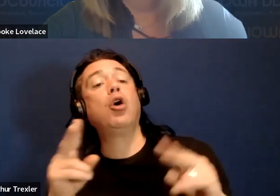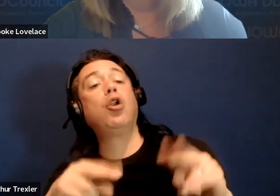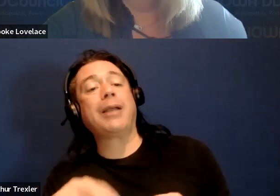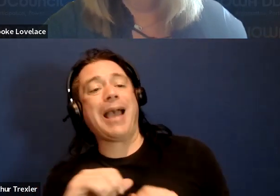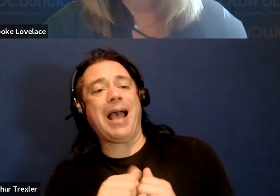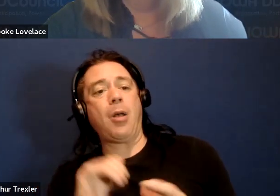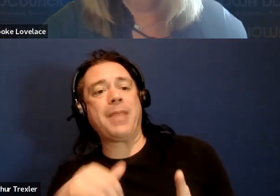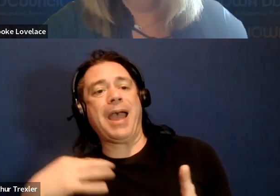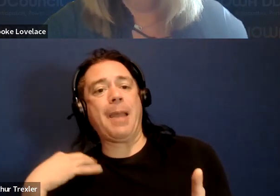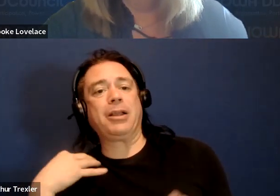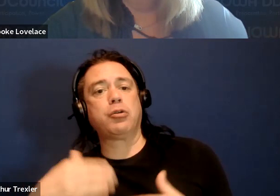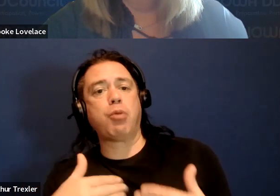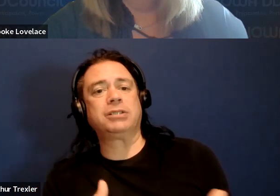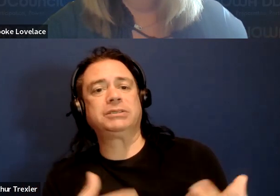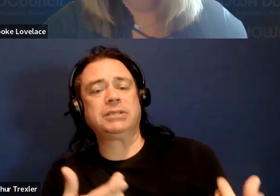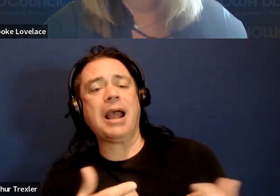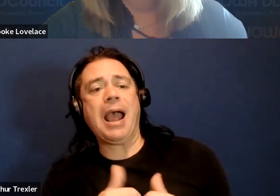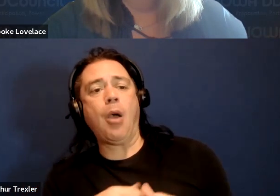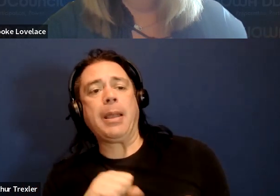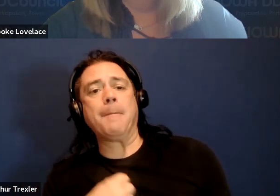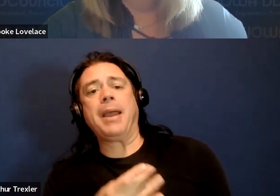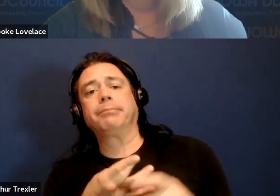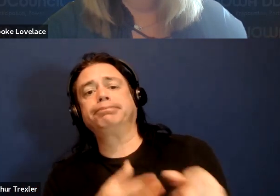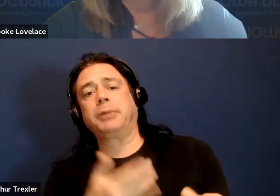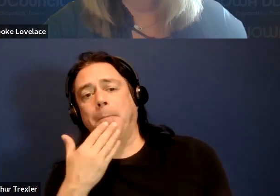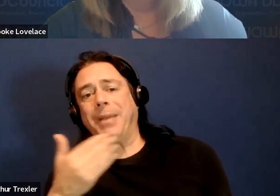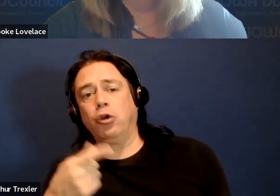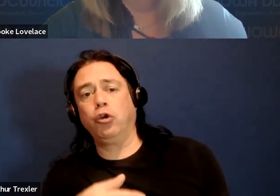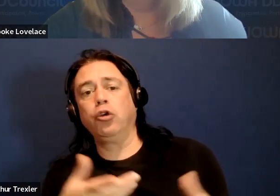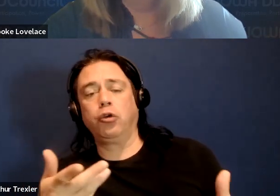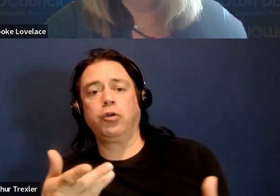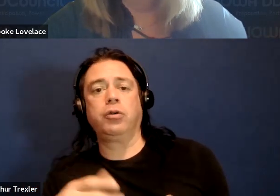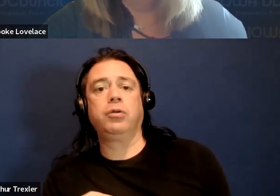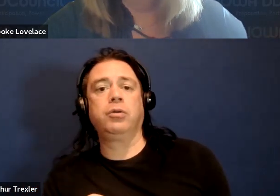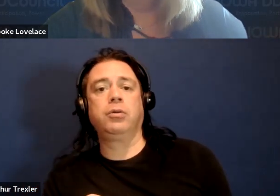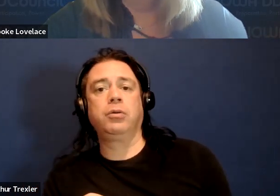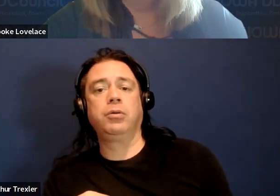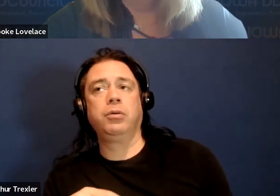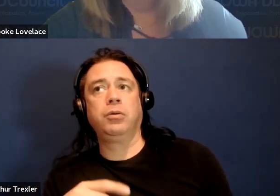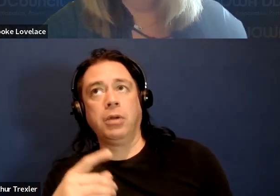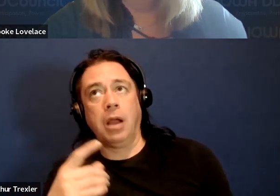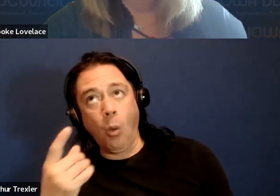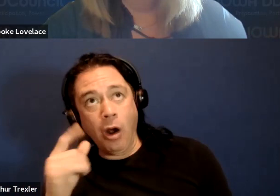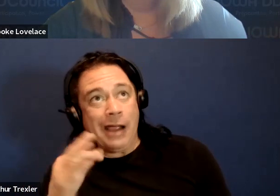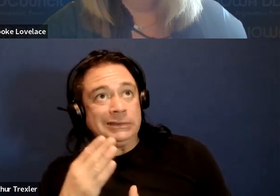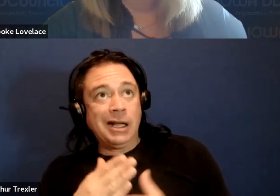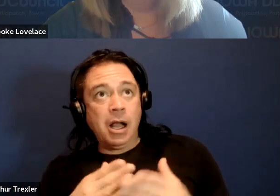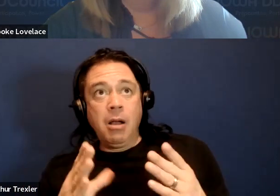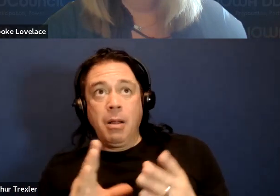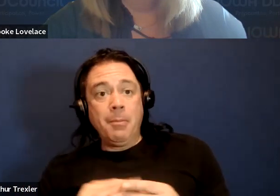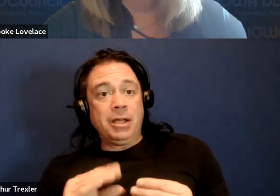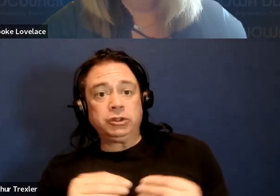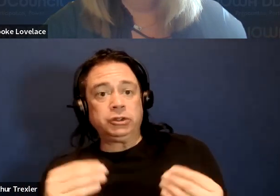application process works and ways that can make it better. So I wonder if, you know, some of our messaging will be, you